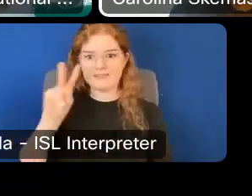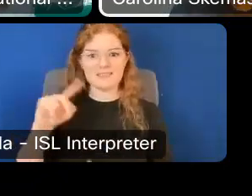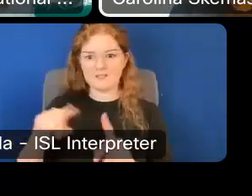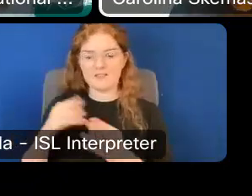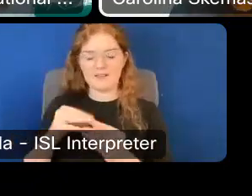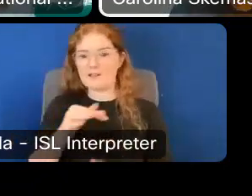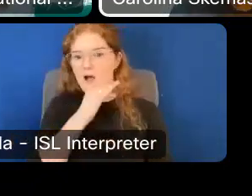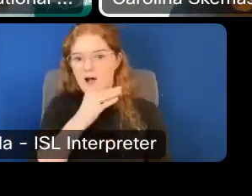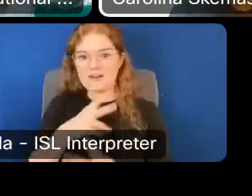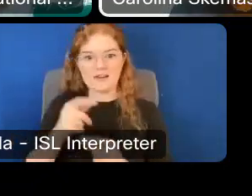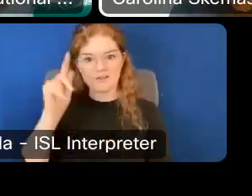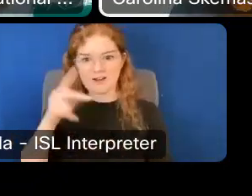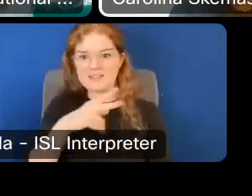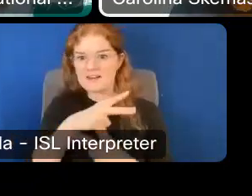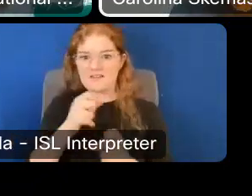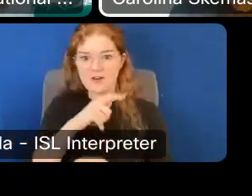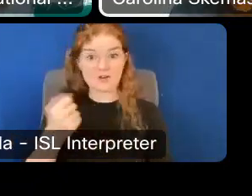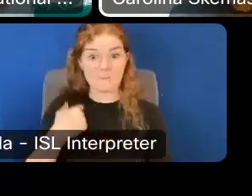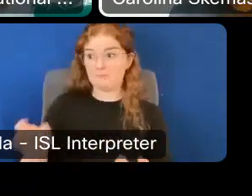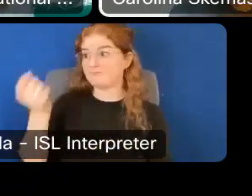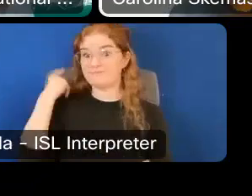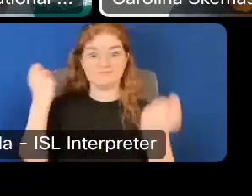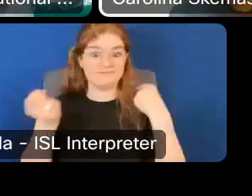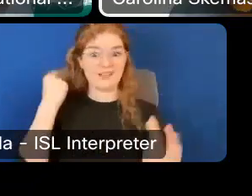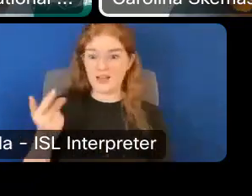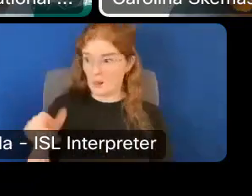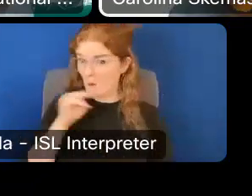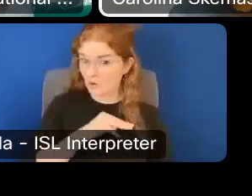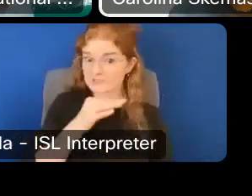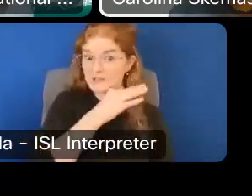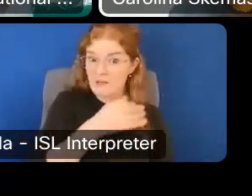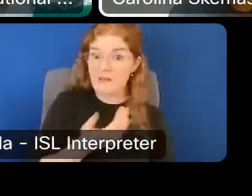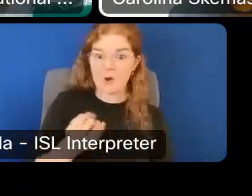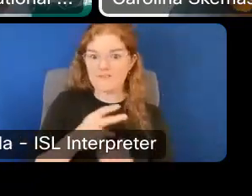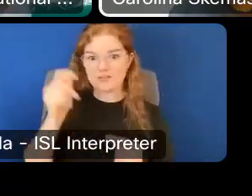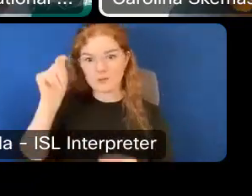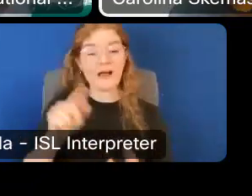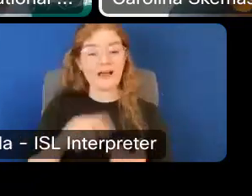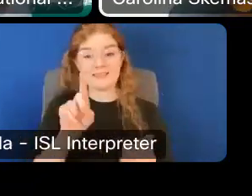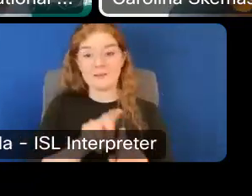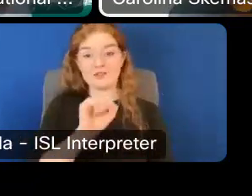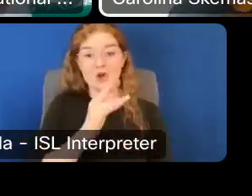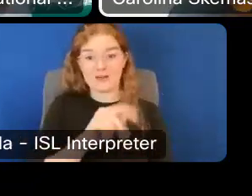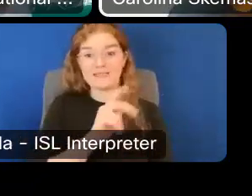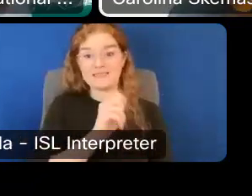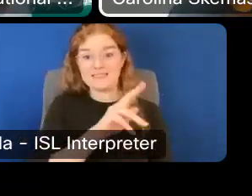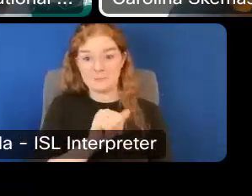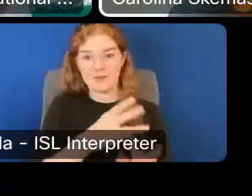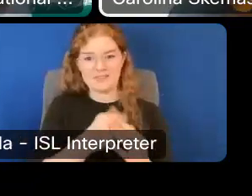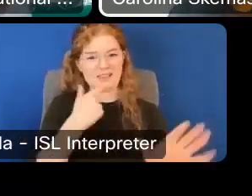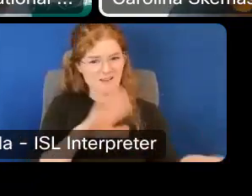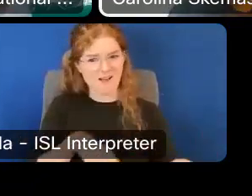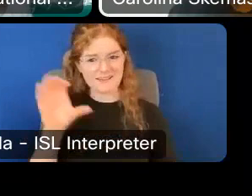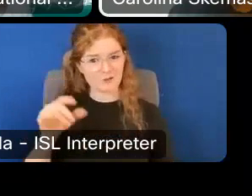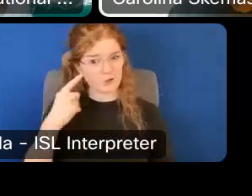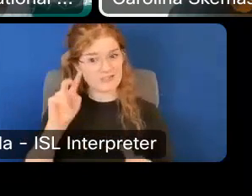just passing by me. I didn't even think it was important, you know. And likewise, Sean and Tim that I was with were saying, God, Catherine, you're seeing stuff